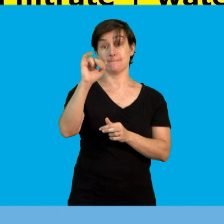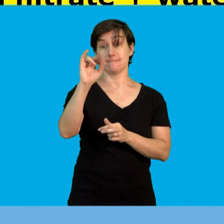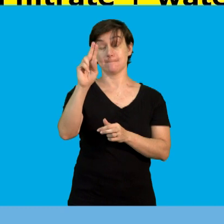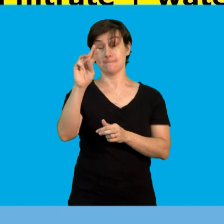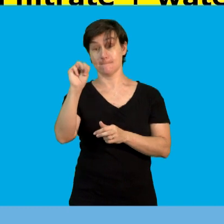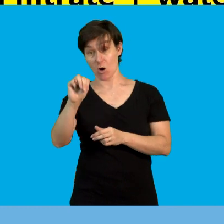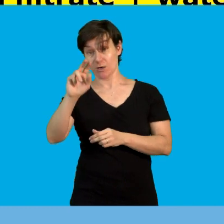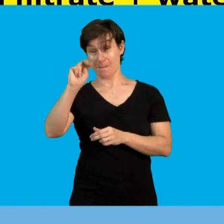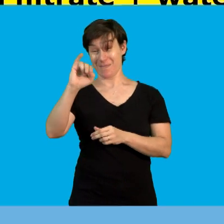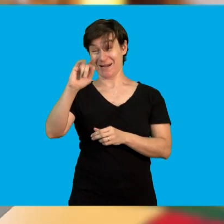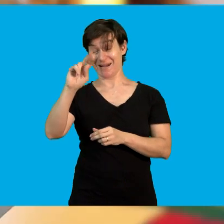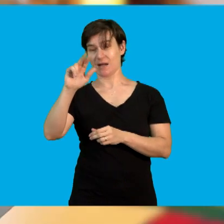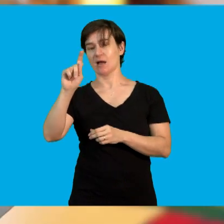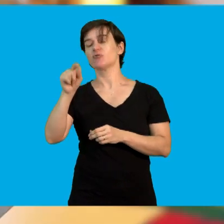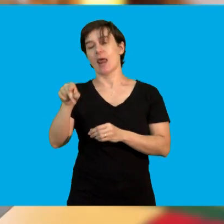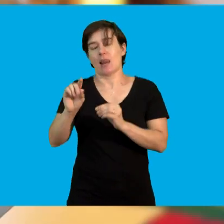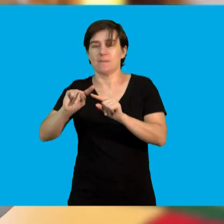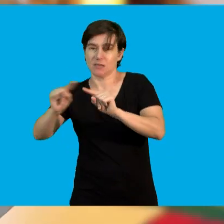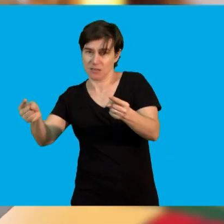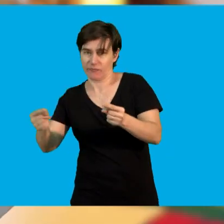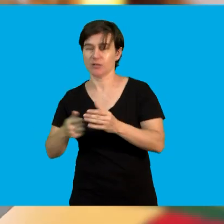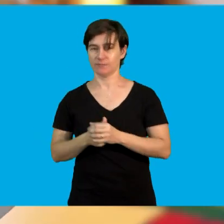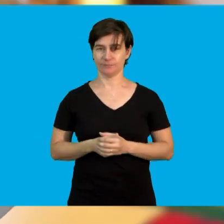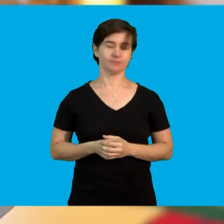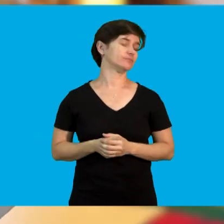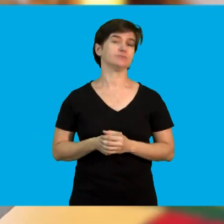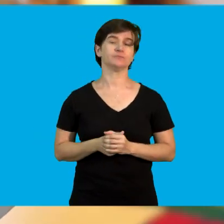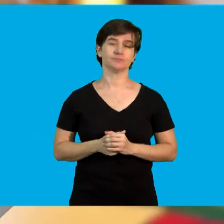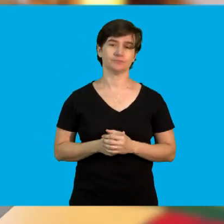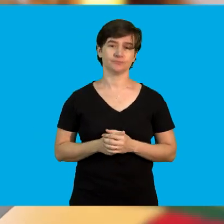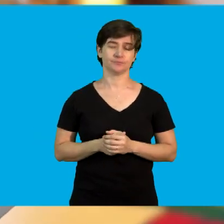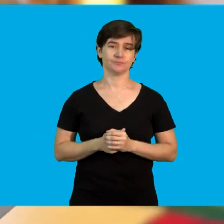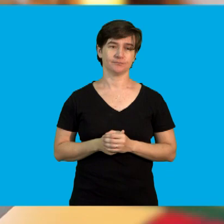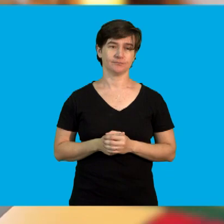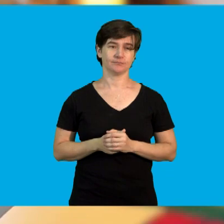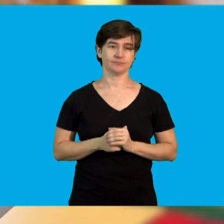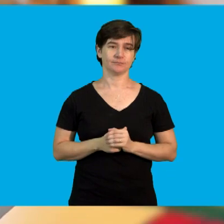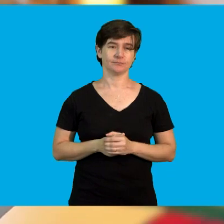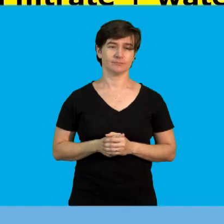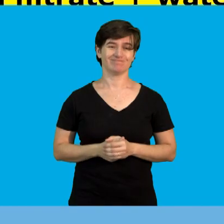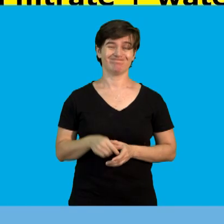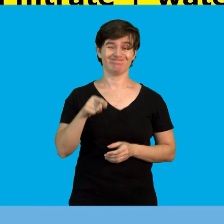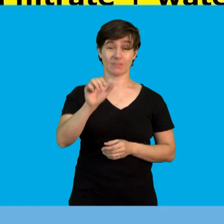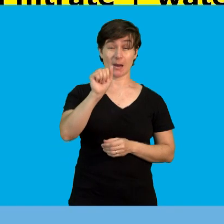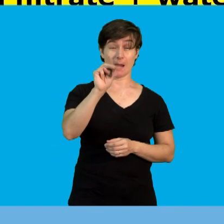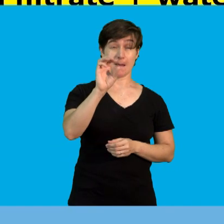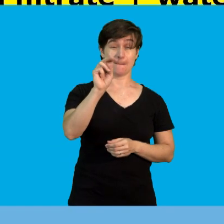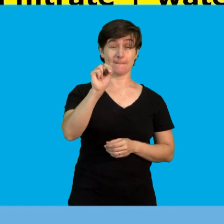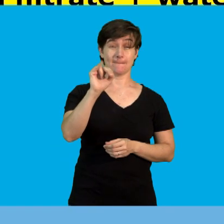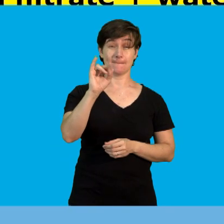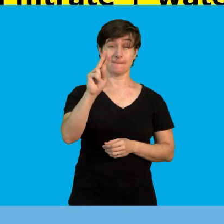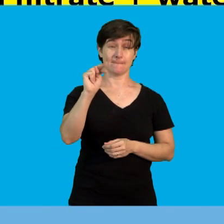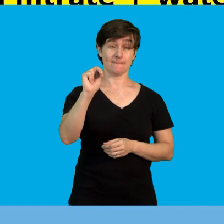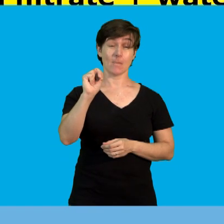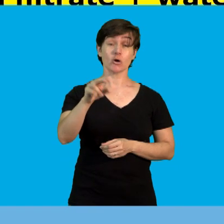ammonium nitrate as our salt consists of only the non-metal parts. So